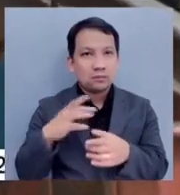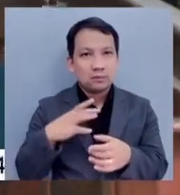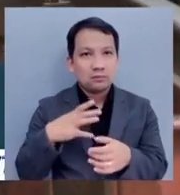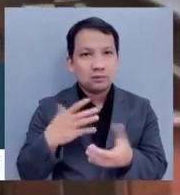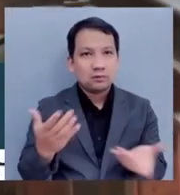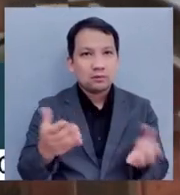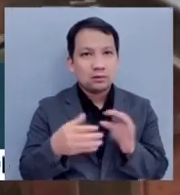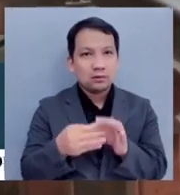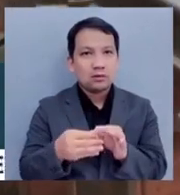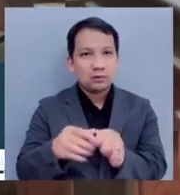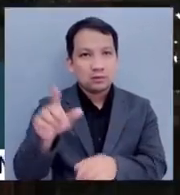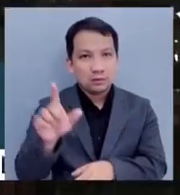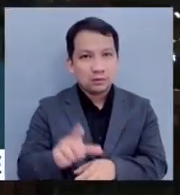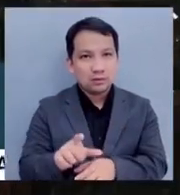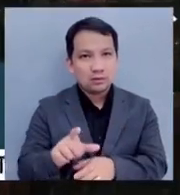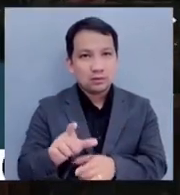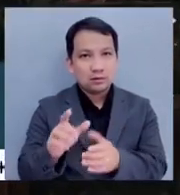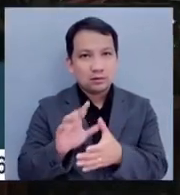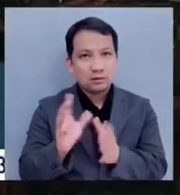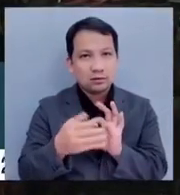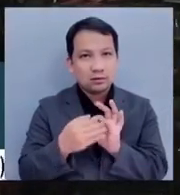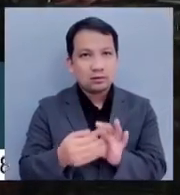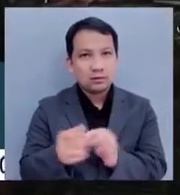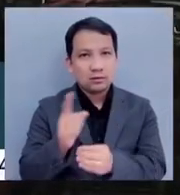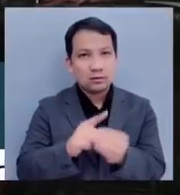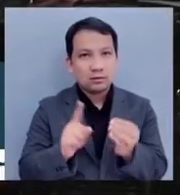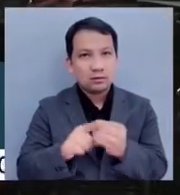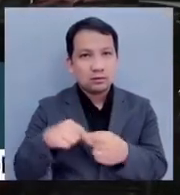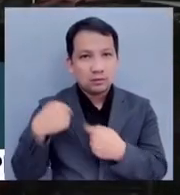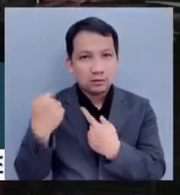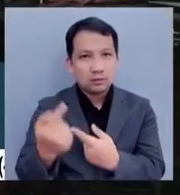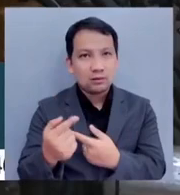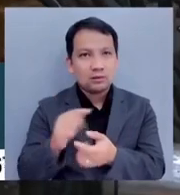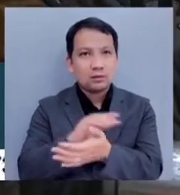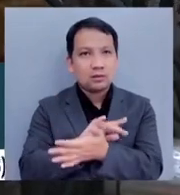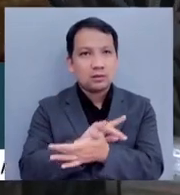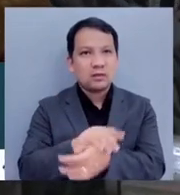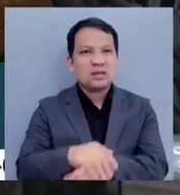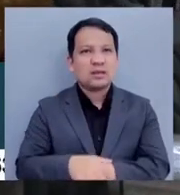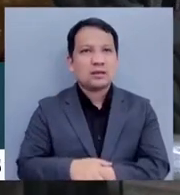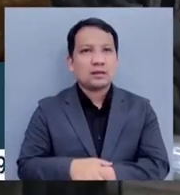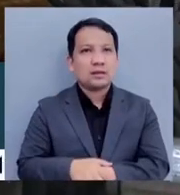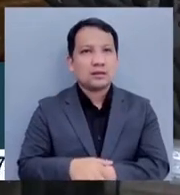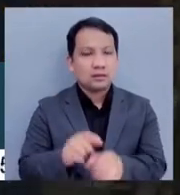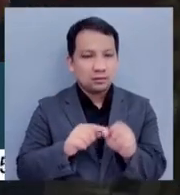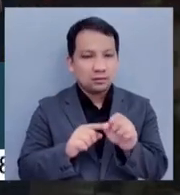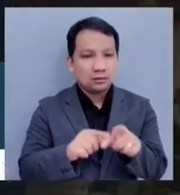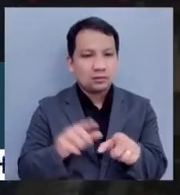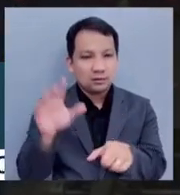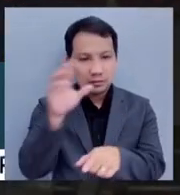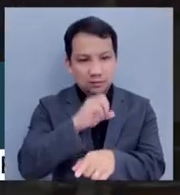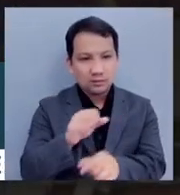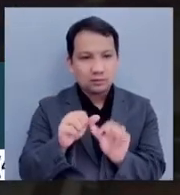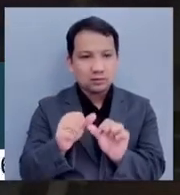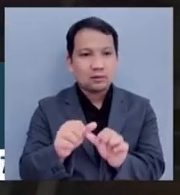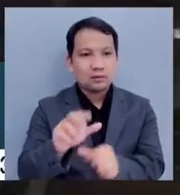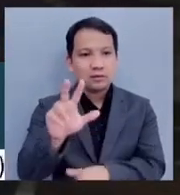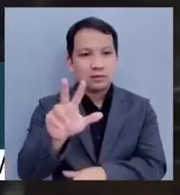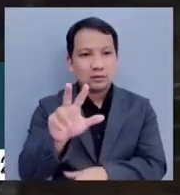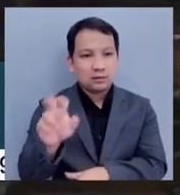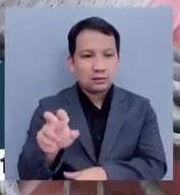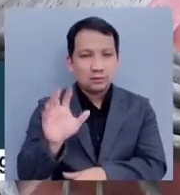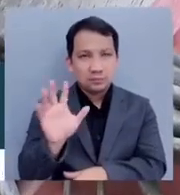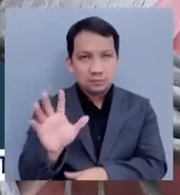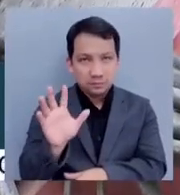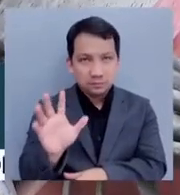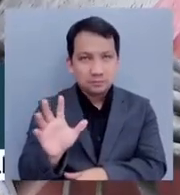the slowdown of construction brought about by the impact of the pandemic. Originally estimated to cost 350